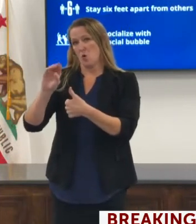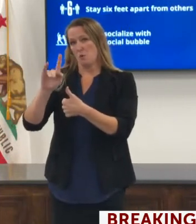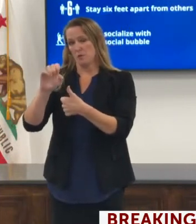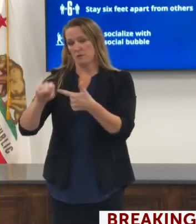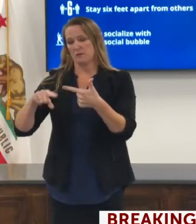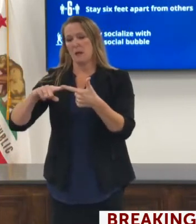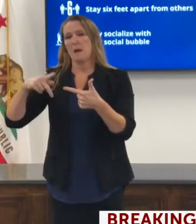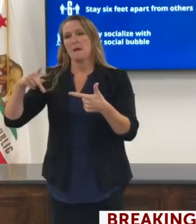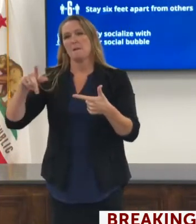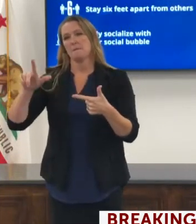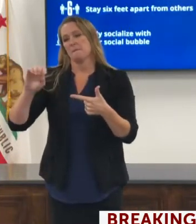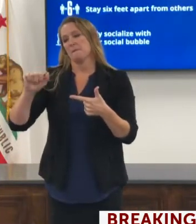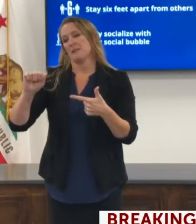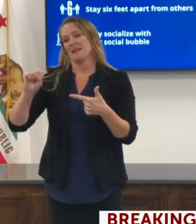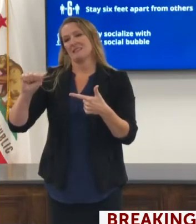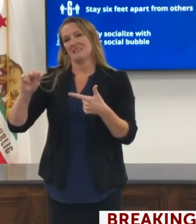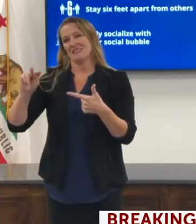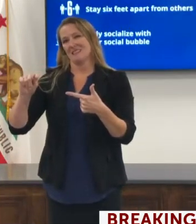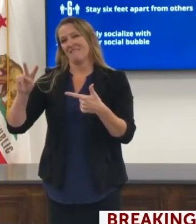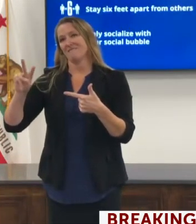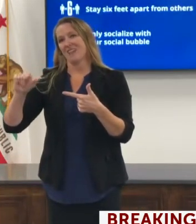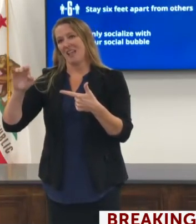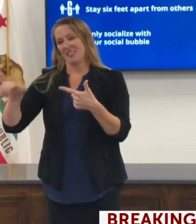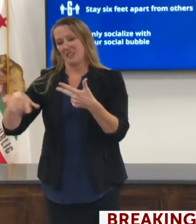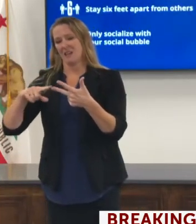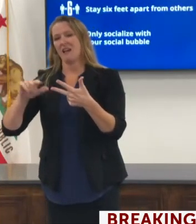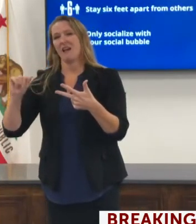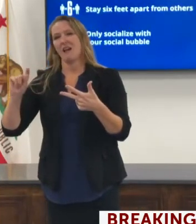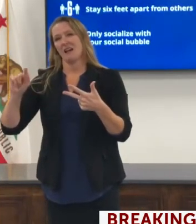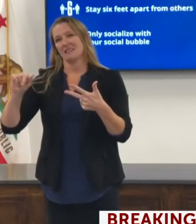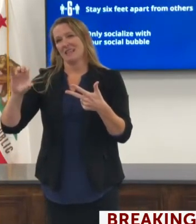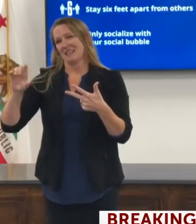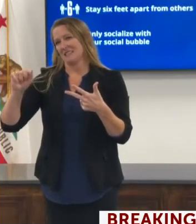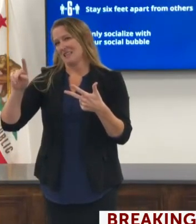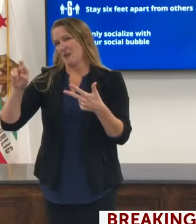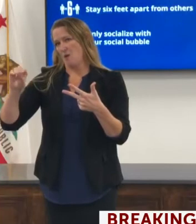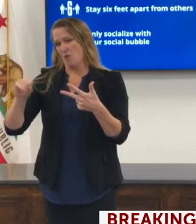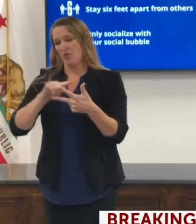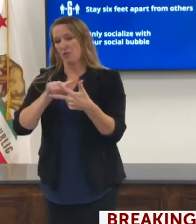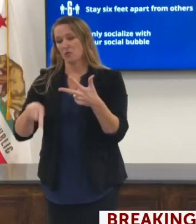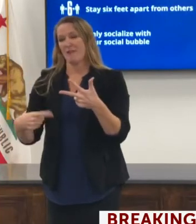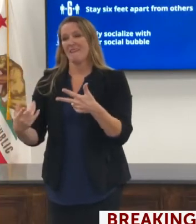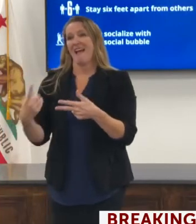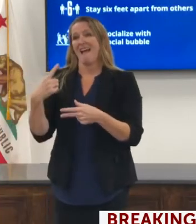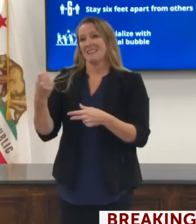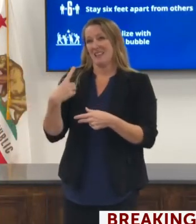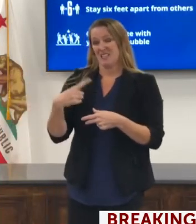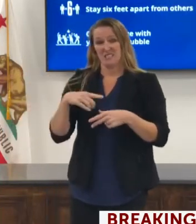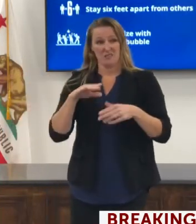Atascadero, to move forward with elementary school opening under the waiver process.